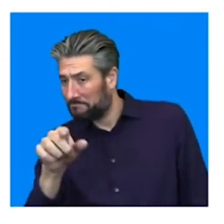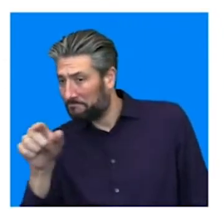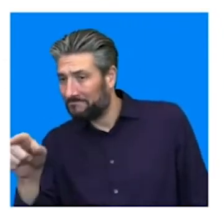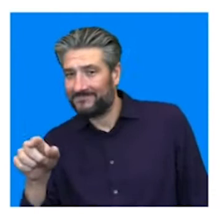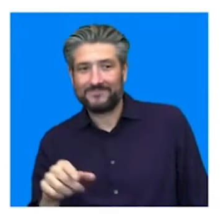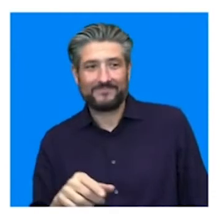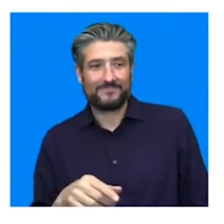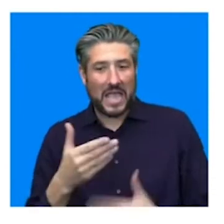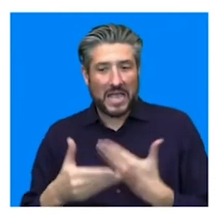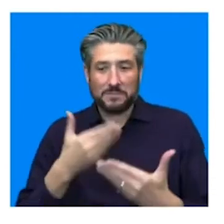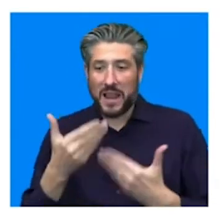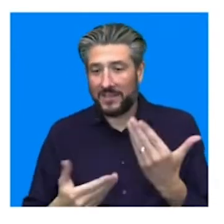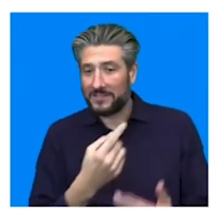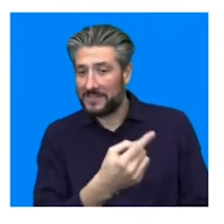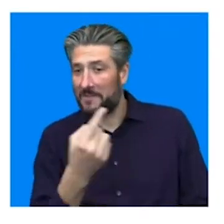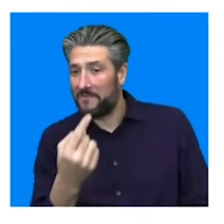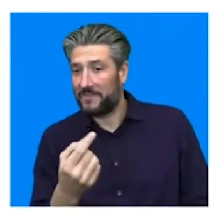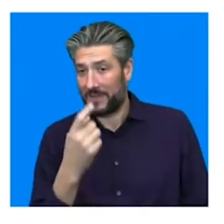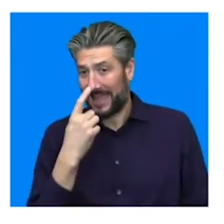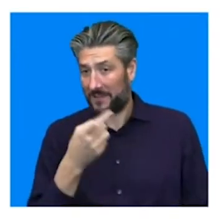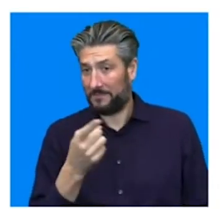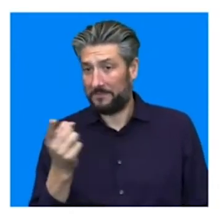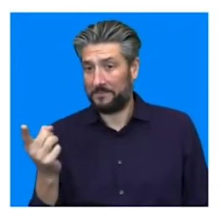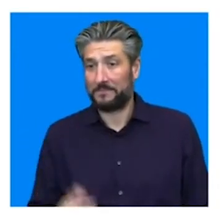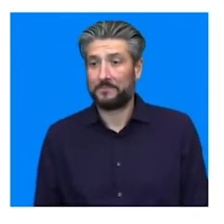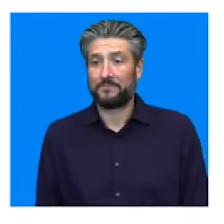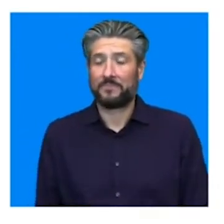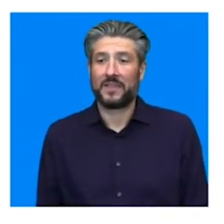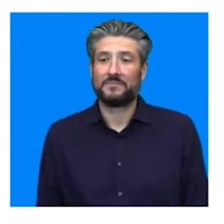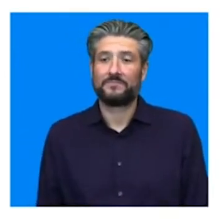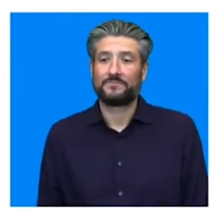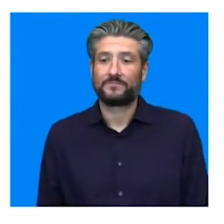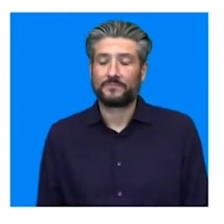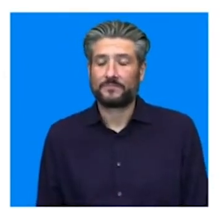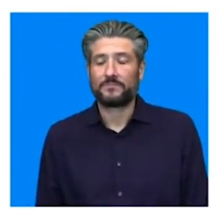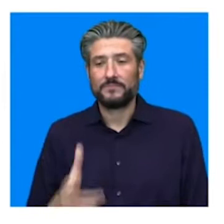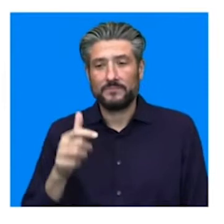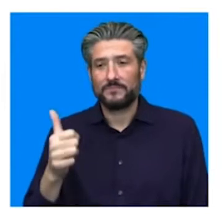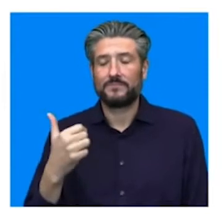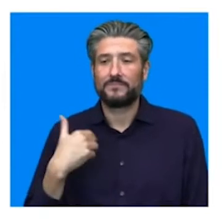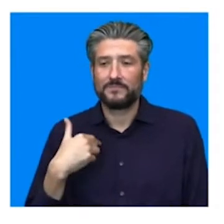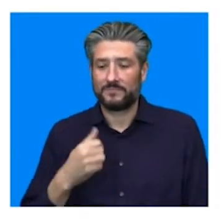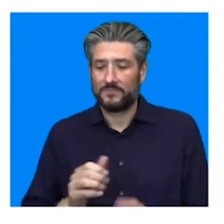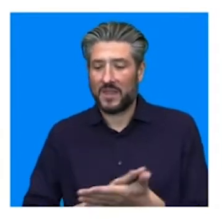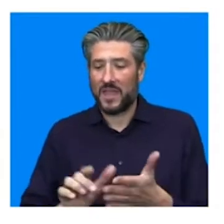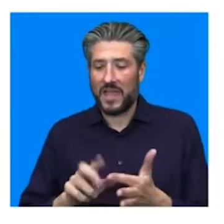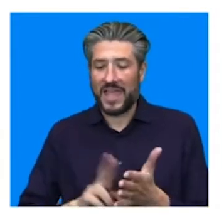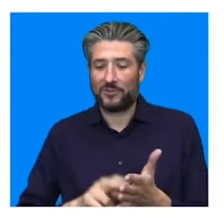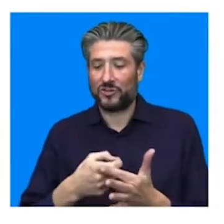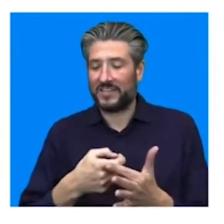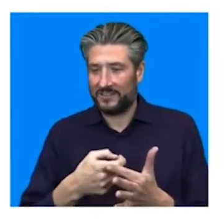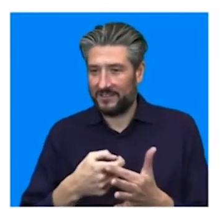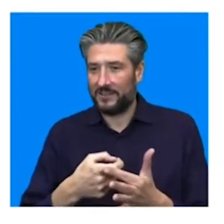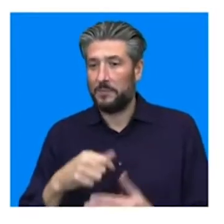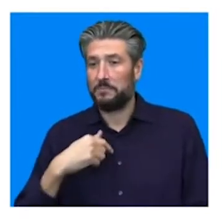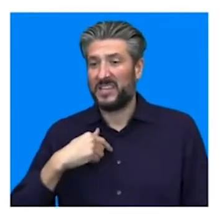us. If you two wouldn't mind just describing yourself, that would be fantastic. Thank you. All right. So Henrik here. I'm short.